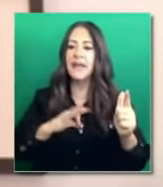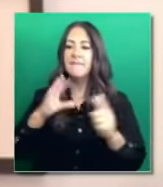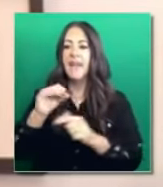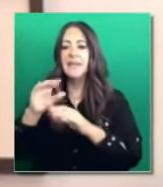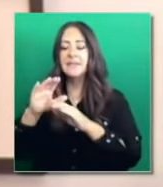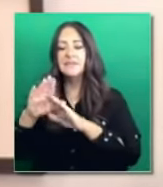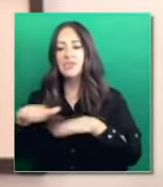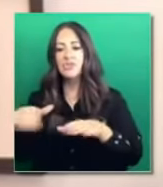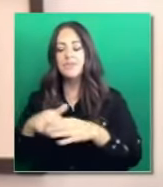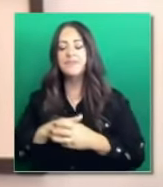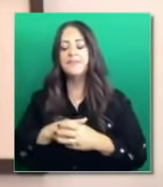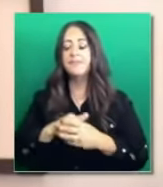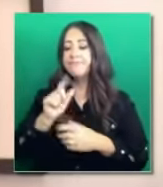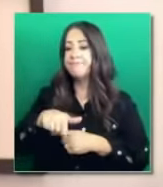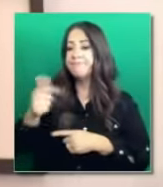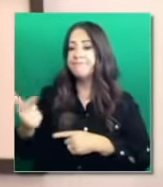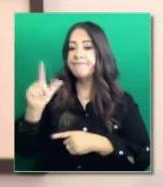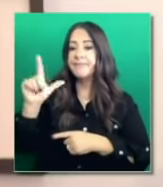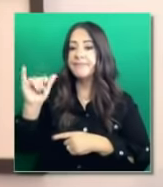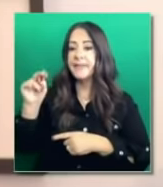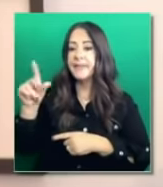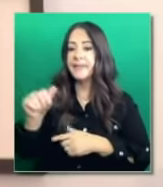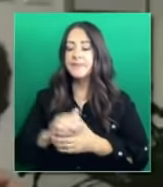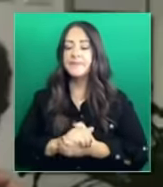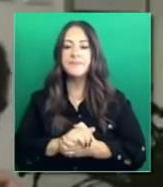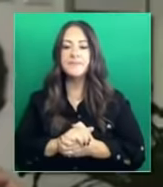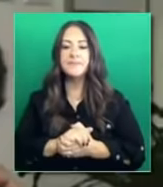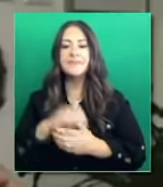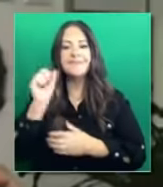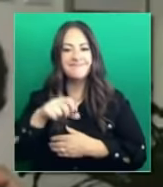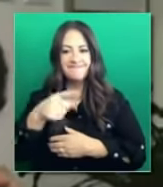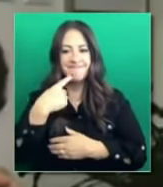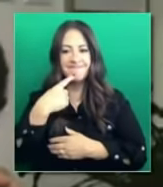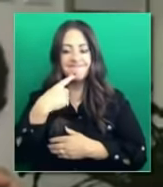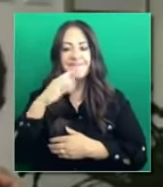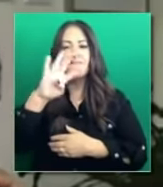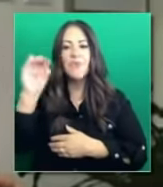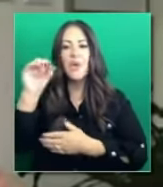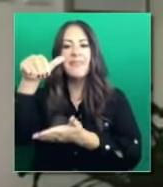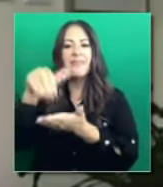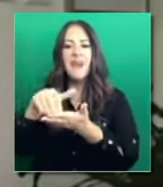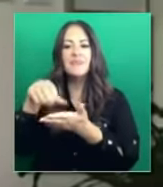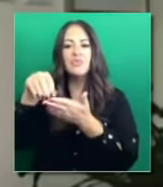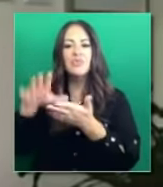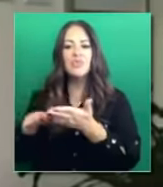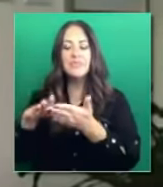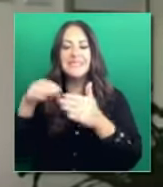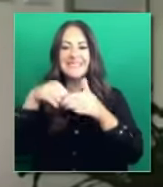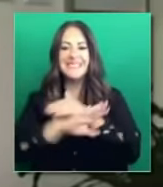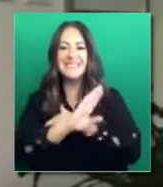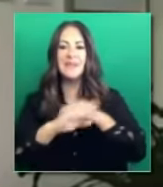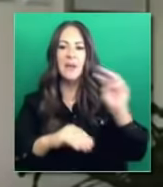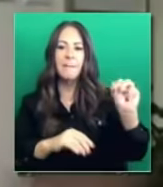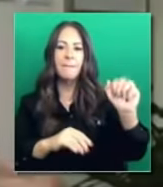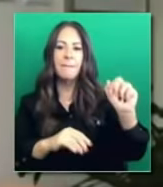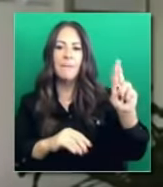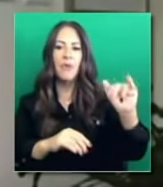Yeah, I'll just add one thought. You know, you mentioned Marin County, 40,000 students have been attending school there for the